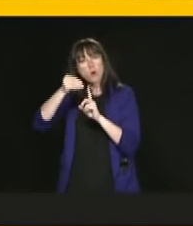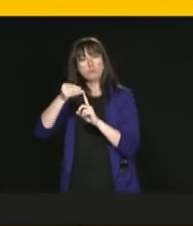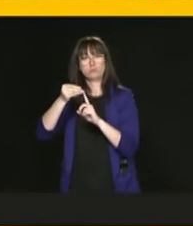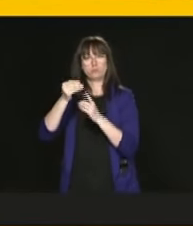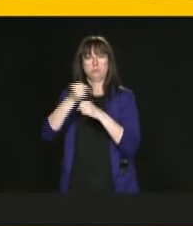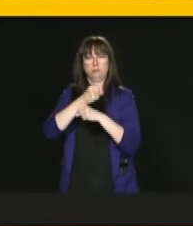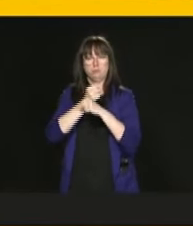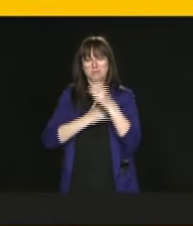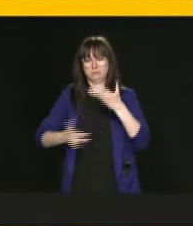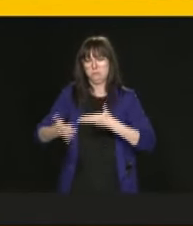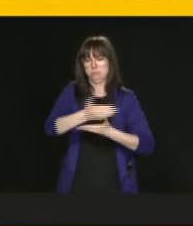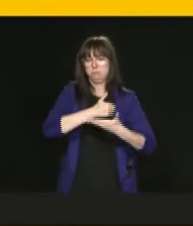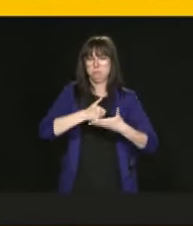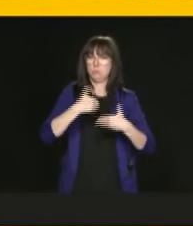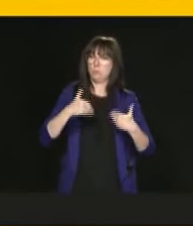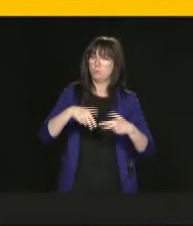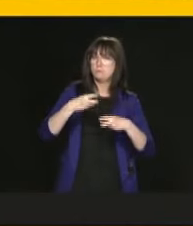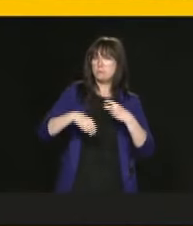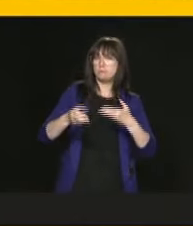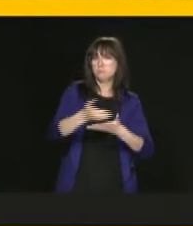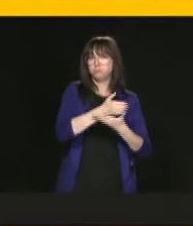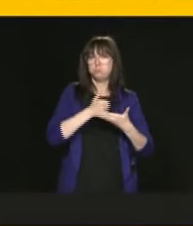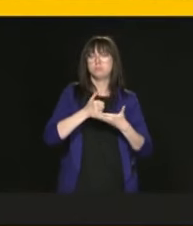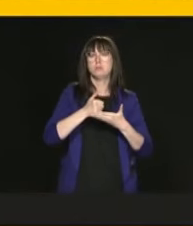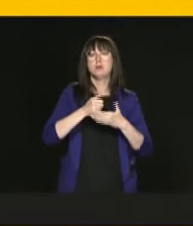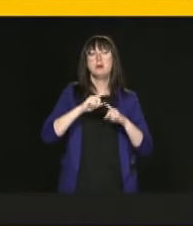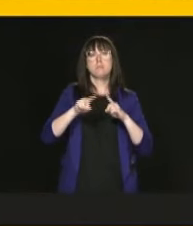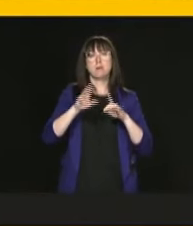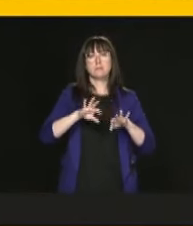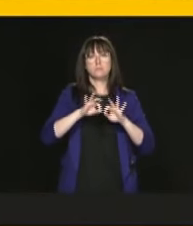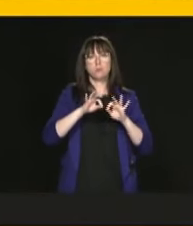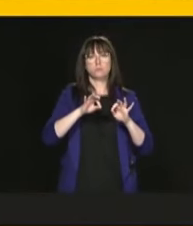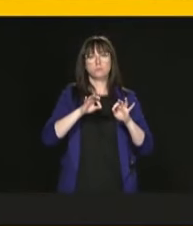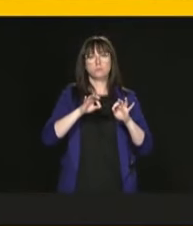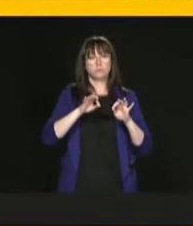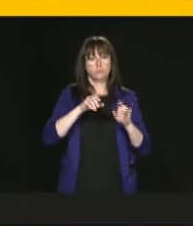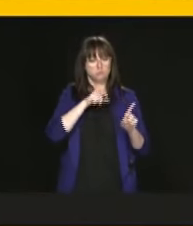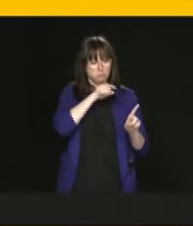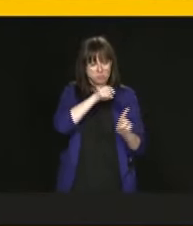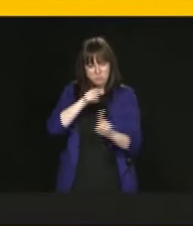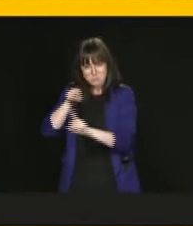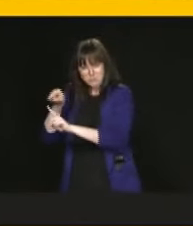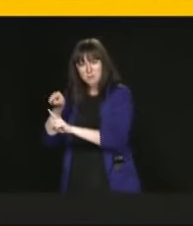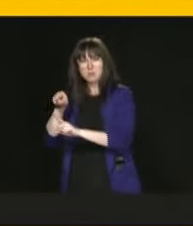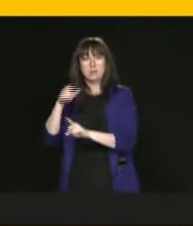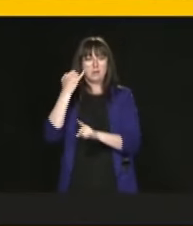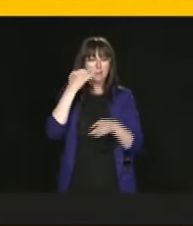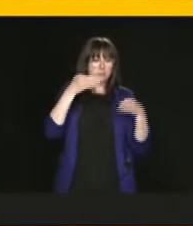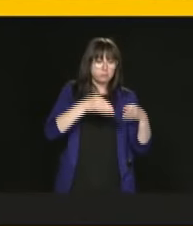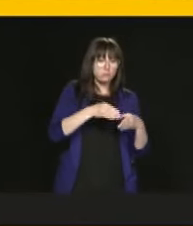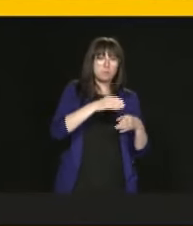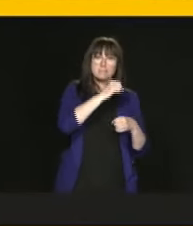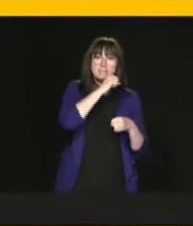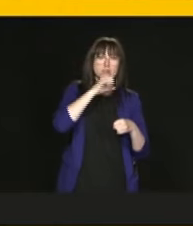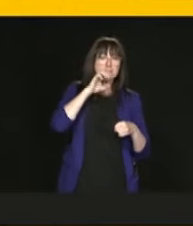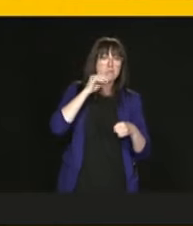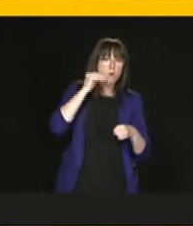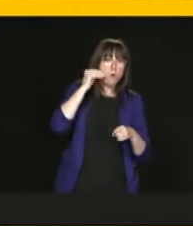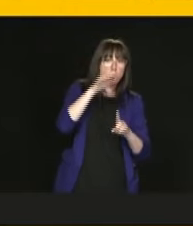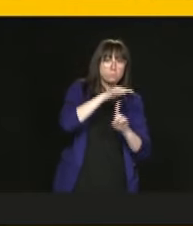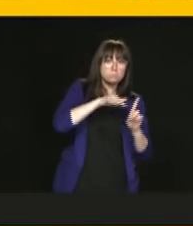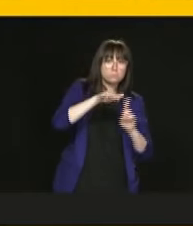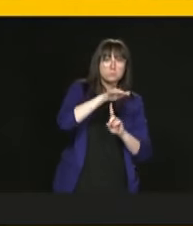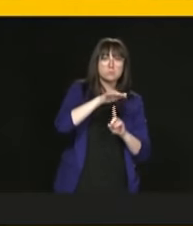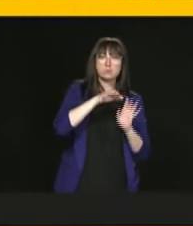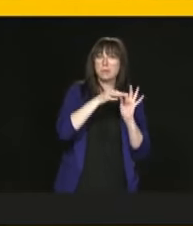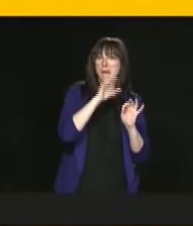able to take measures that are more targeted, whether you surround old age homes, if you have age-based data, if you have certain communities